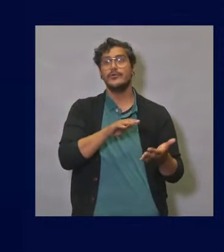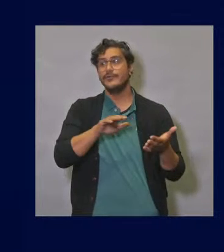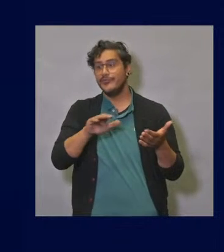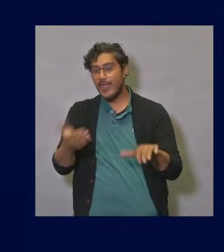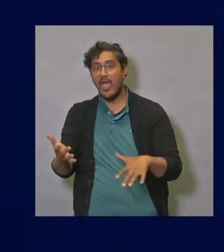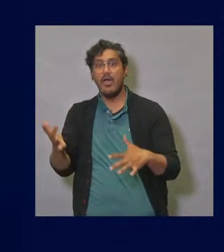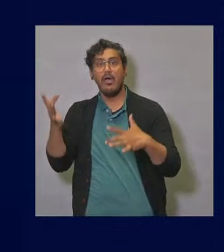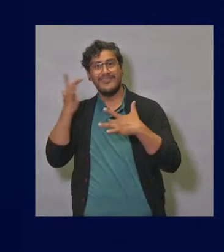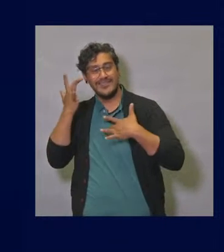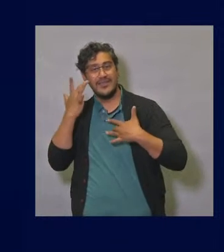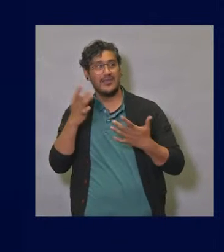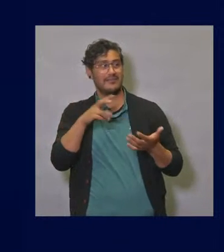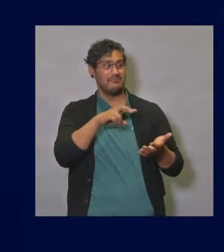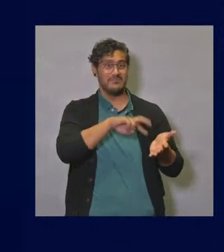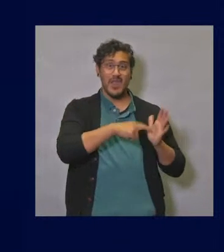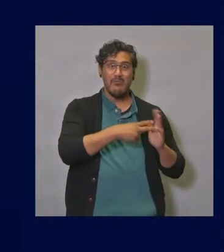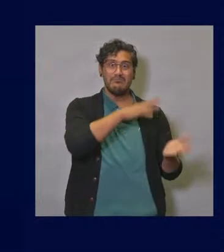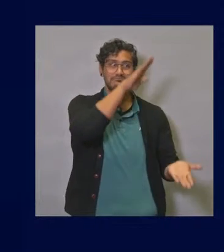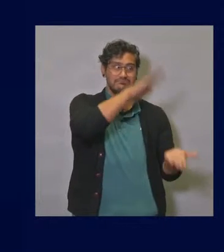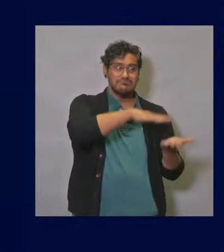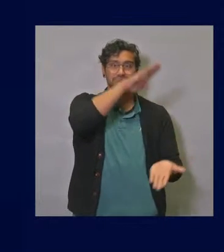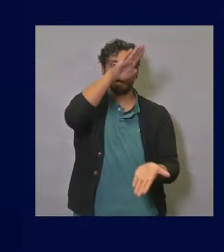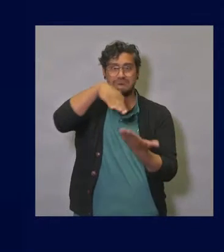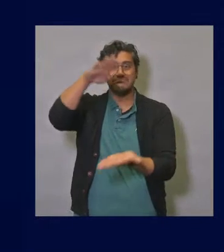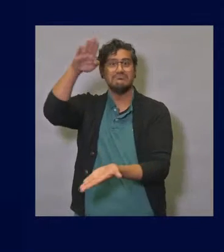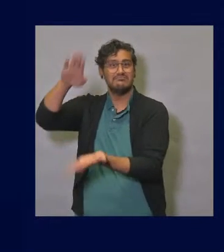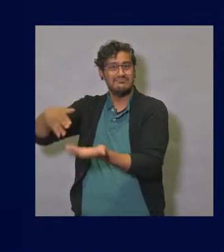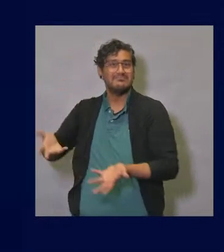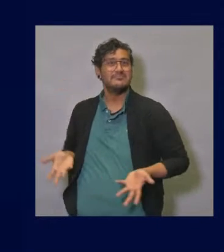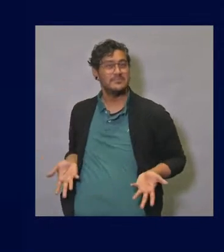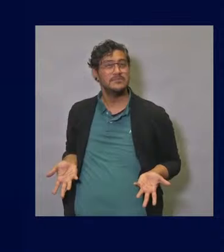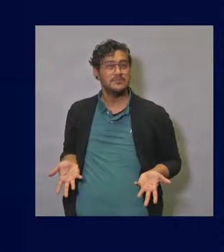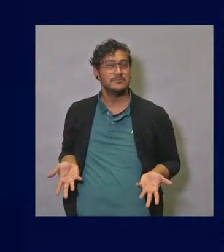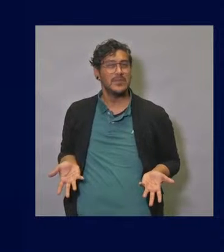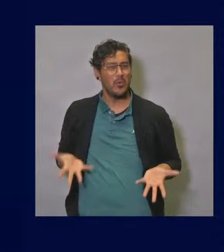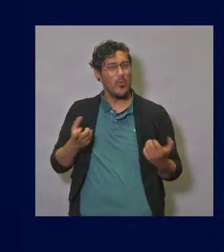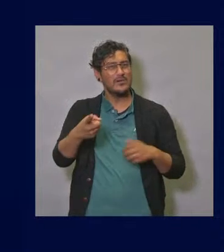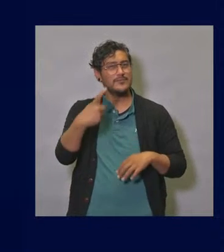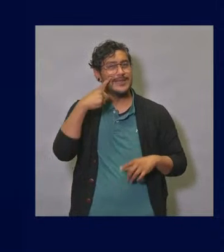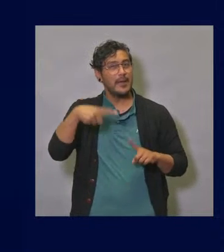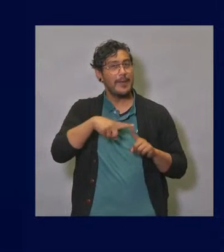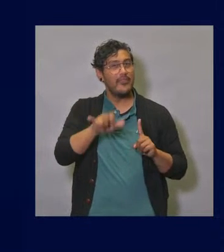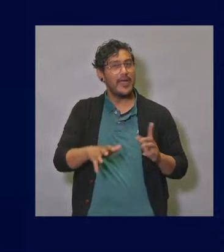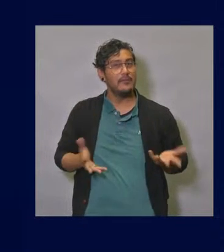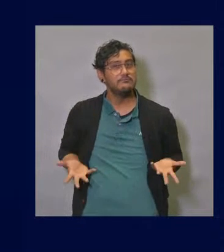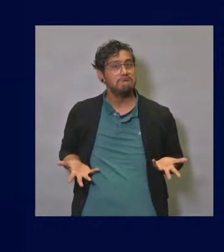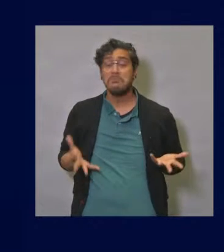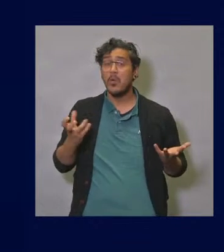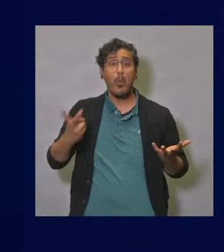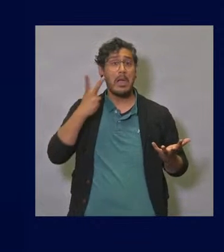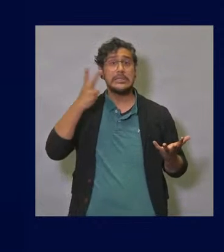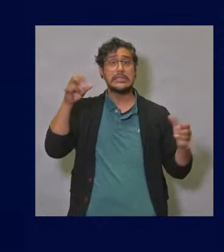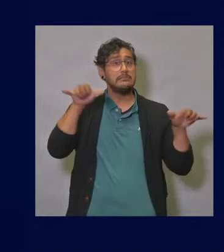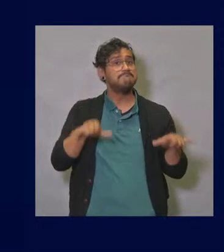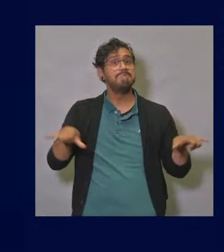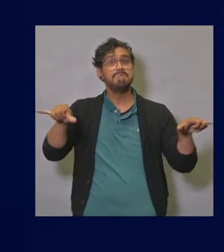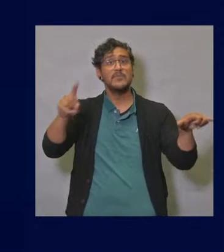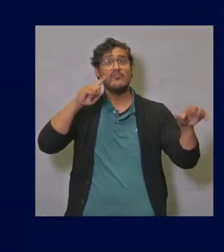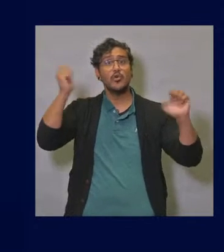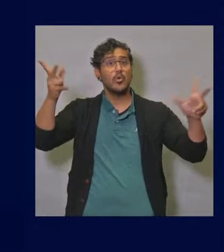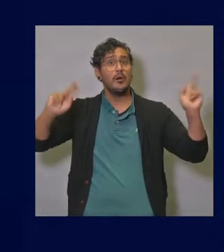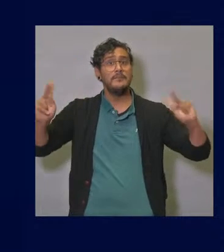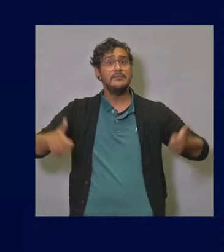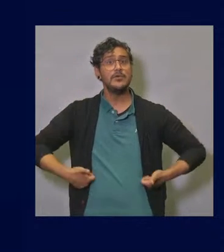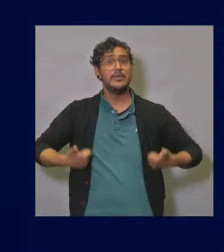we're seeing now that so many of our seniors are fully vaccinated. We want to see these same trends across everybody who lives in